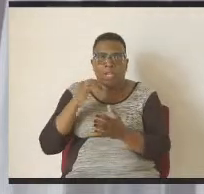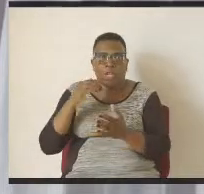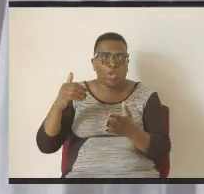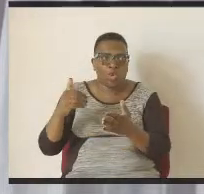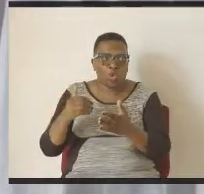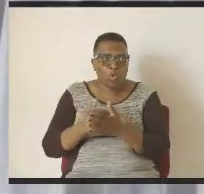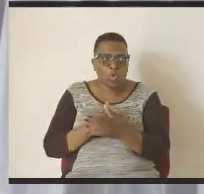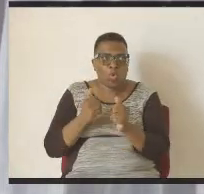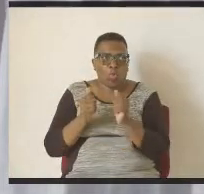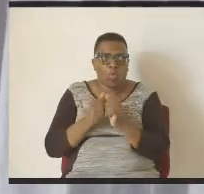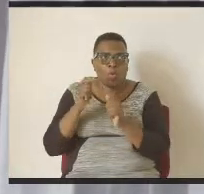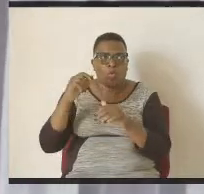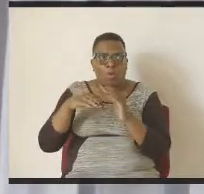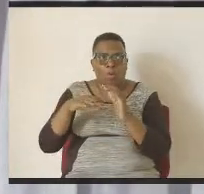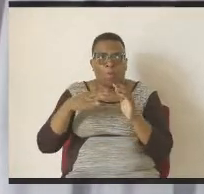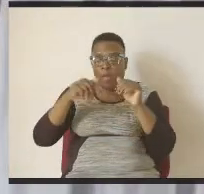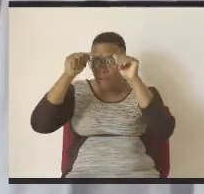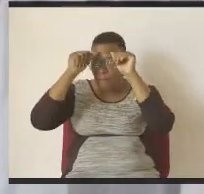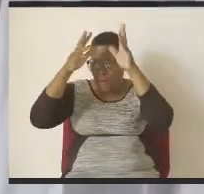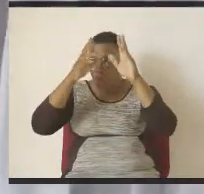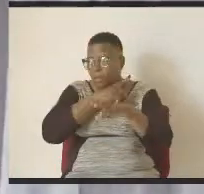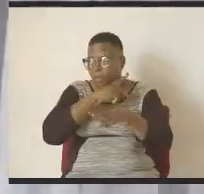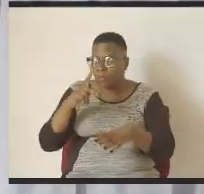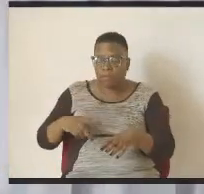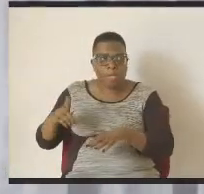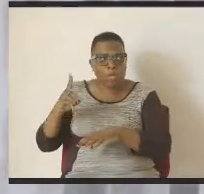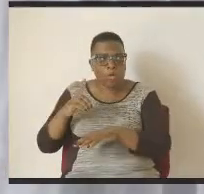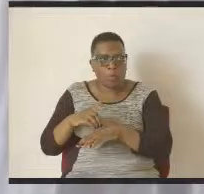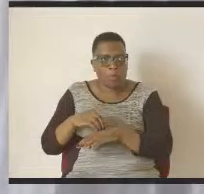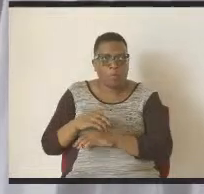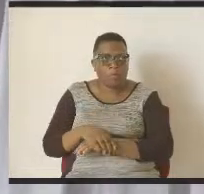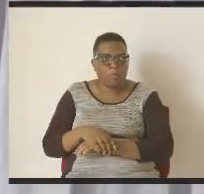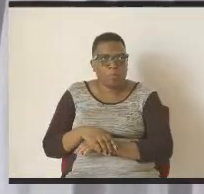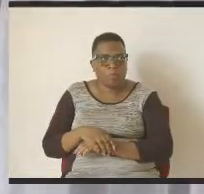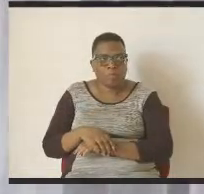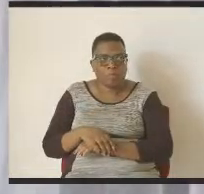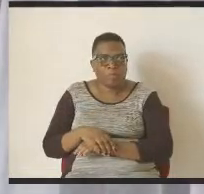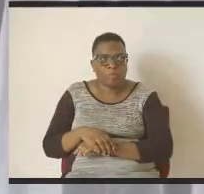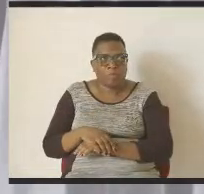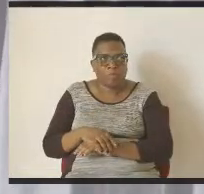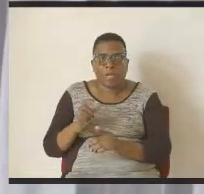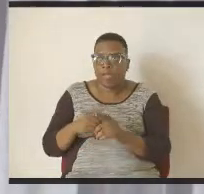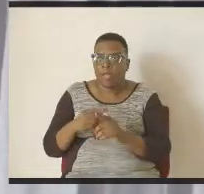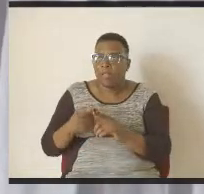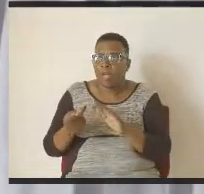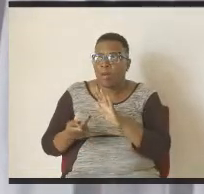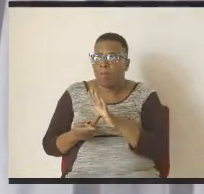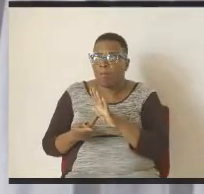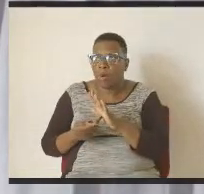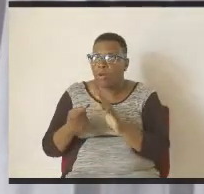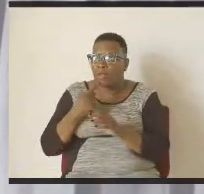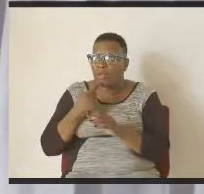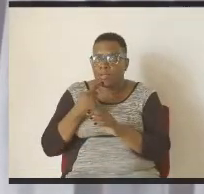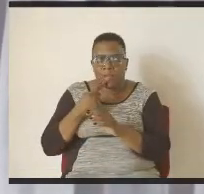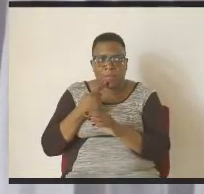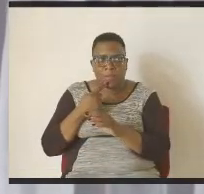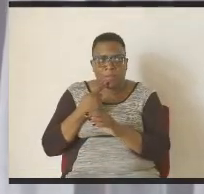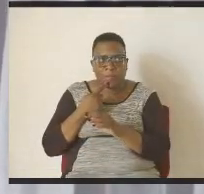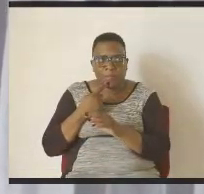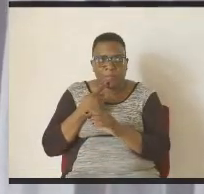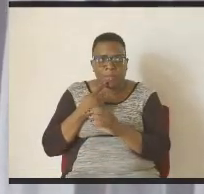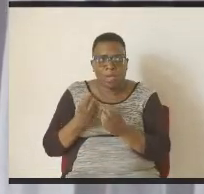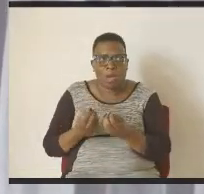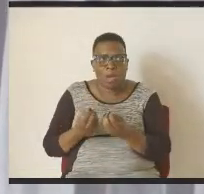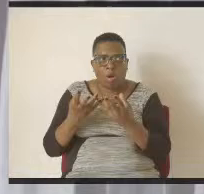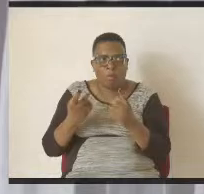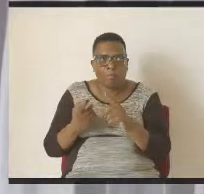in my Father's house." And then we know Paul said, "I offer to you in 1 Corinthians 11